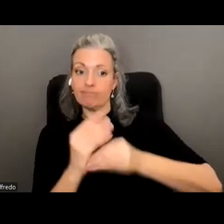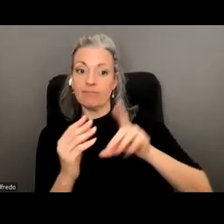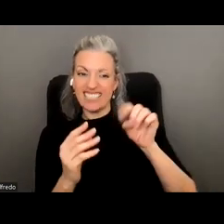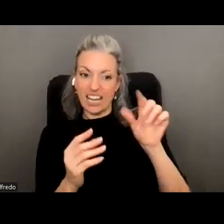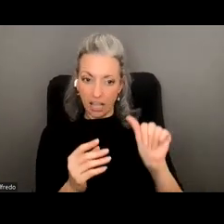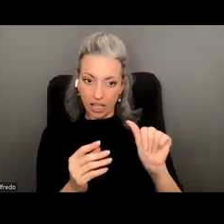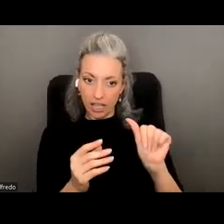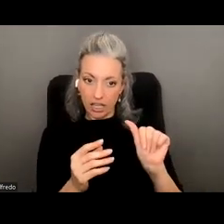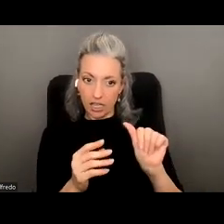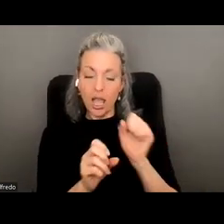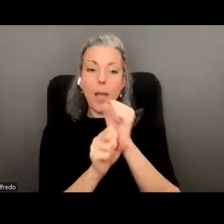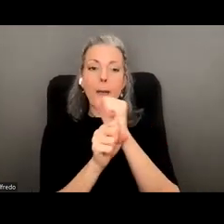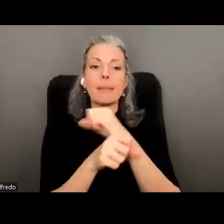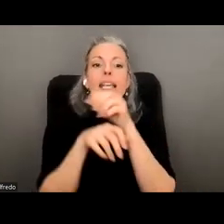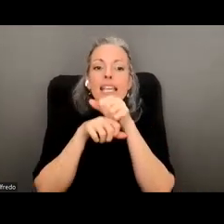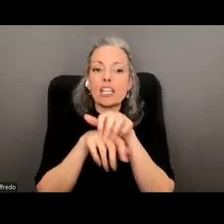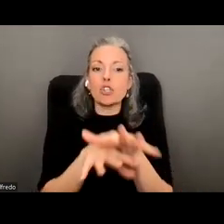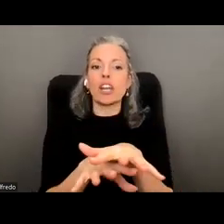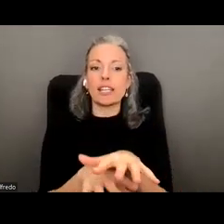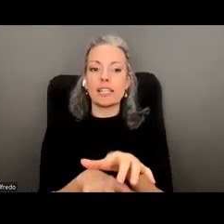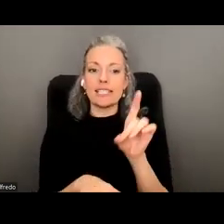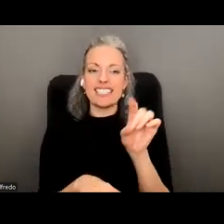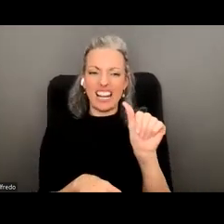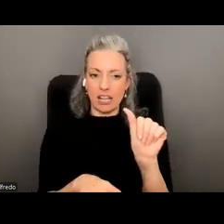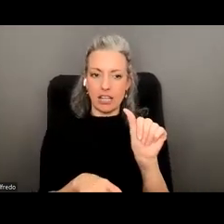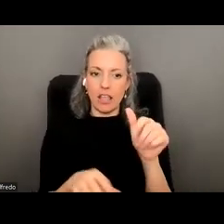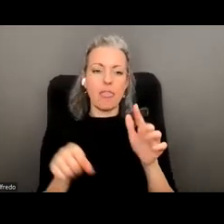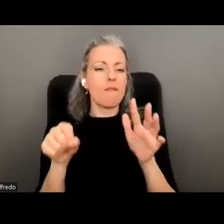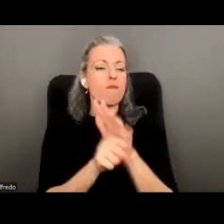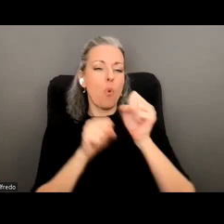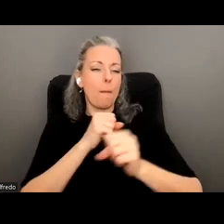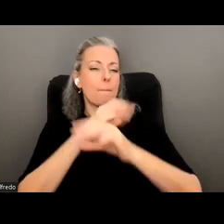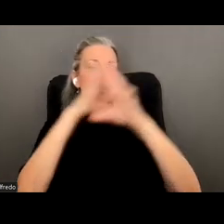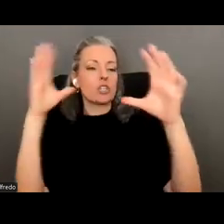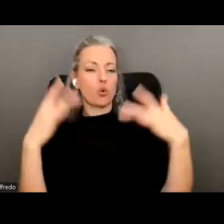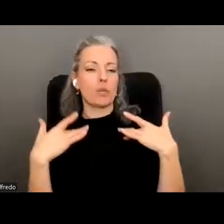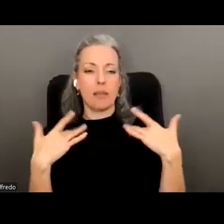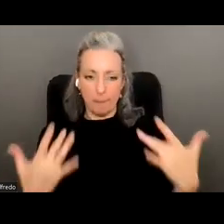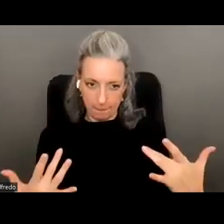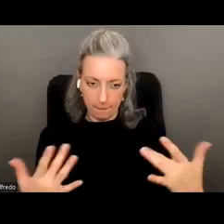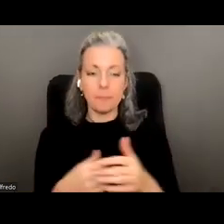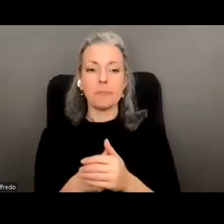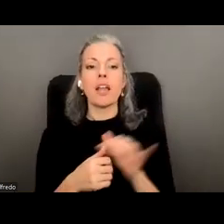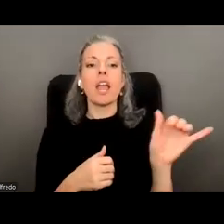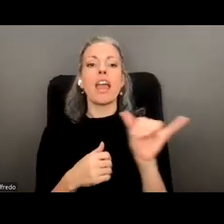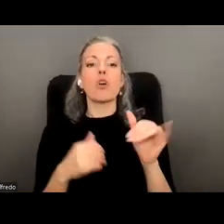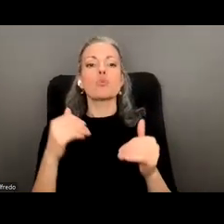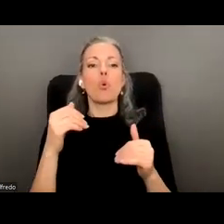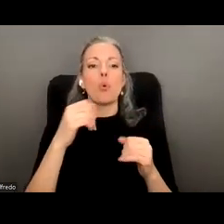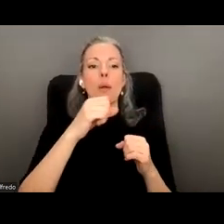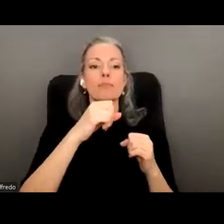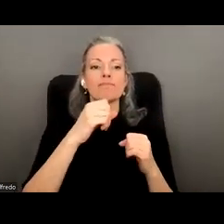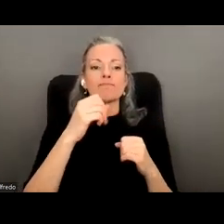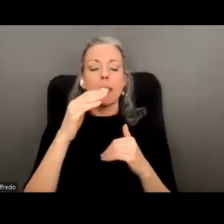to be creating integrated data sets that will help us give a fuller picture of what's going on, and also build an agile